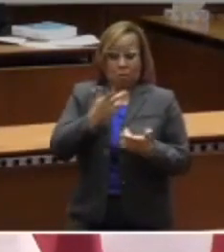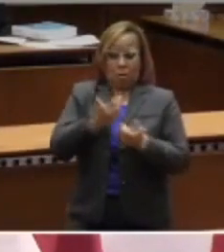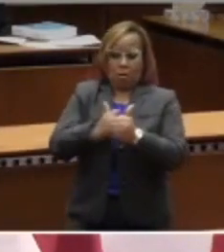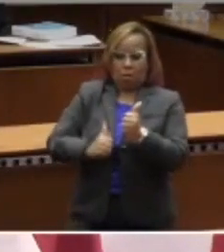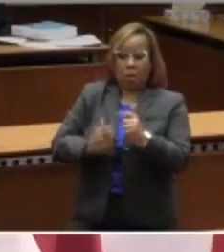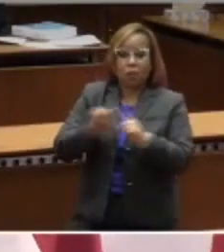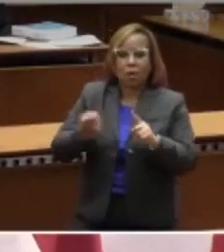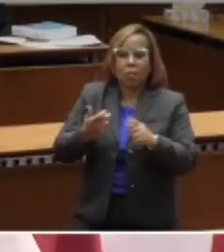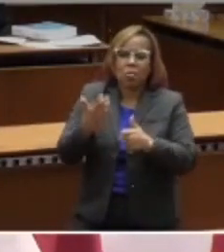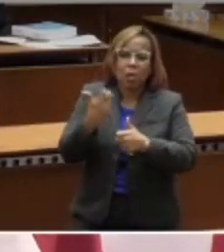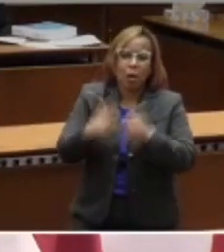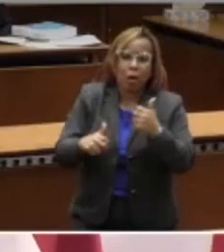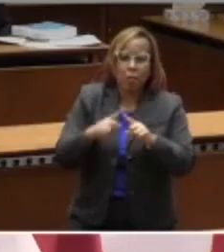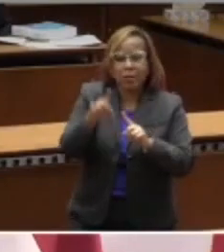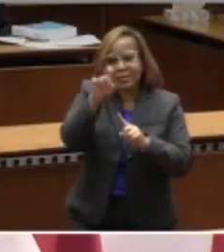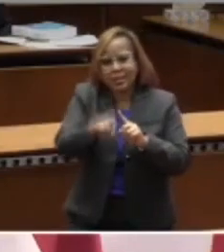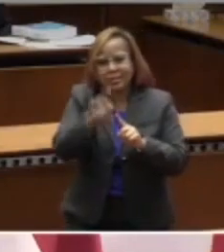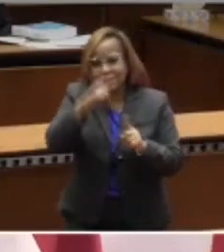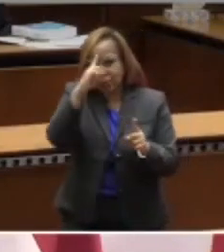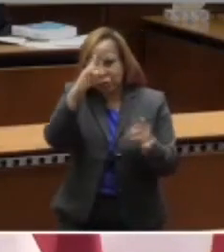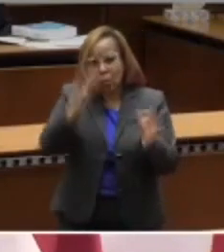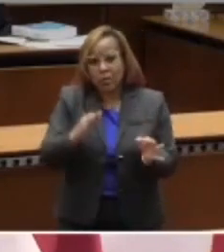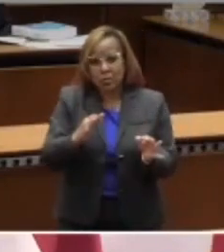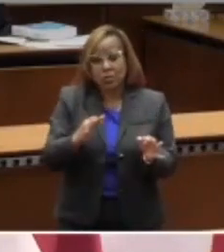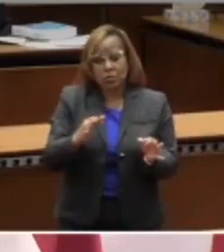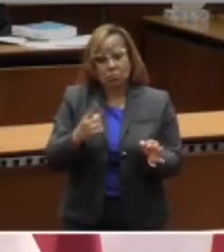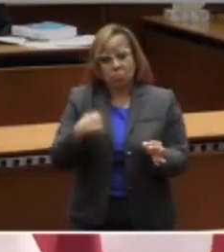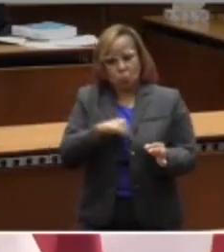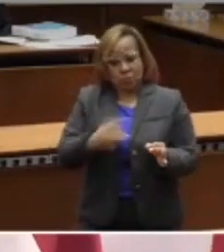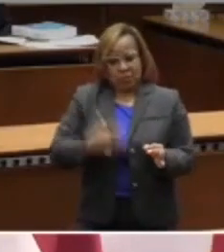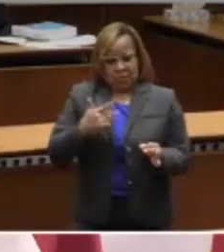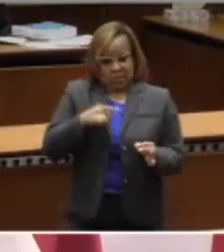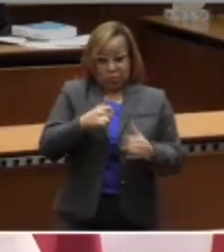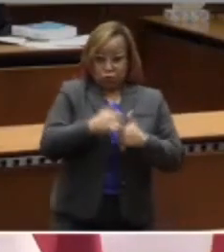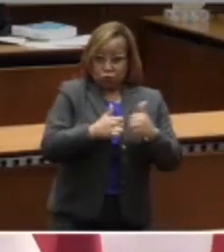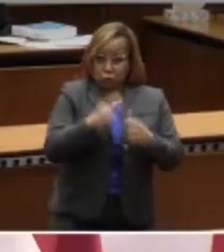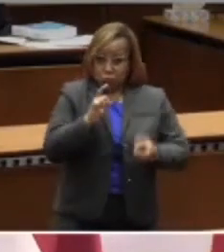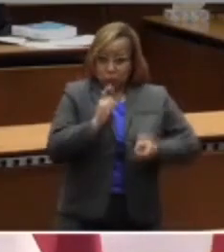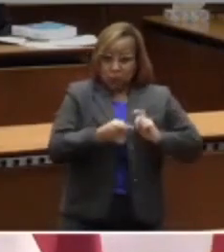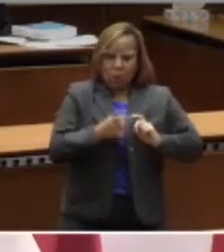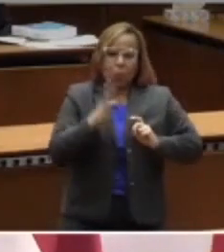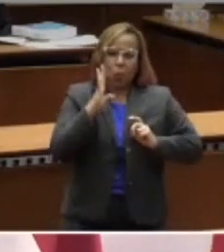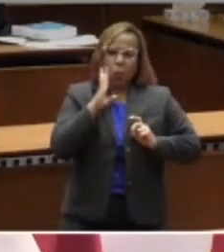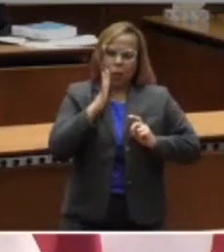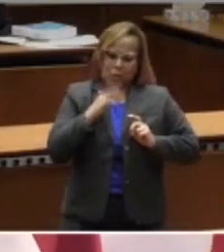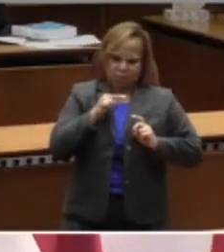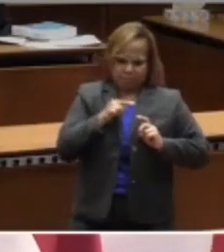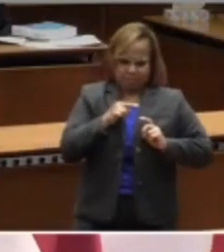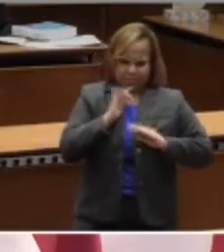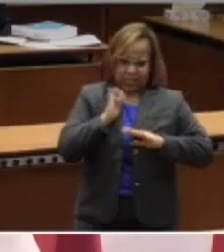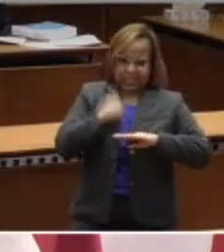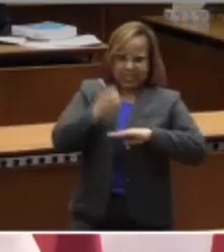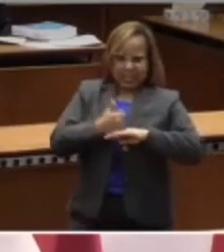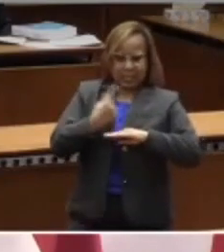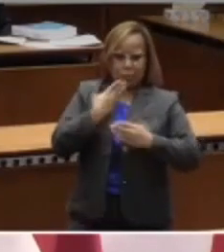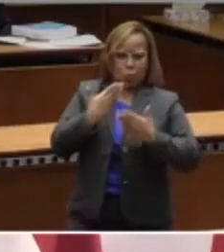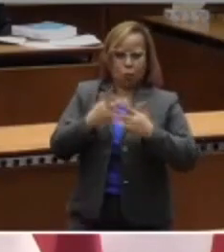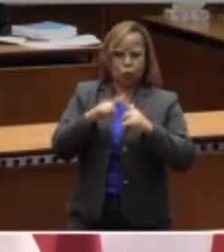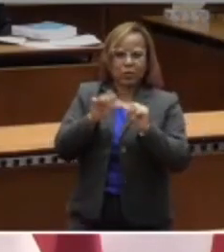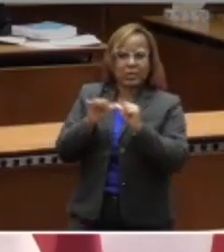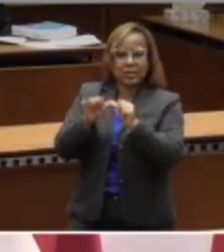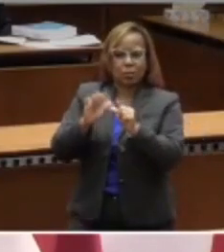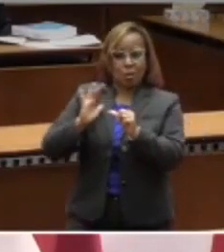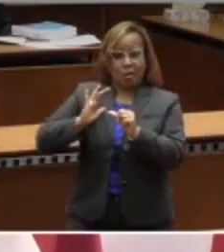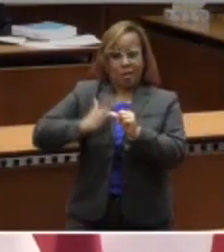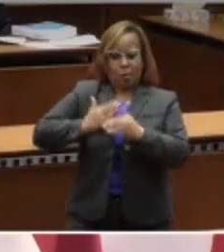from the hard but necessary choices. We believe that these structural reforms will set us up well to continue